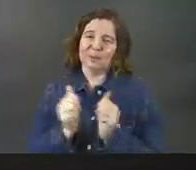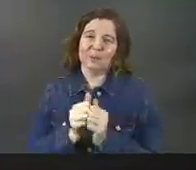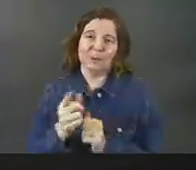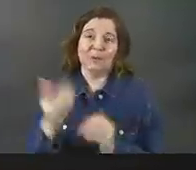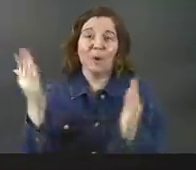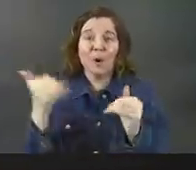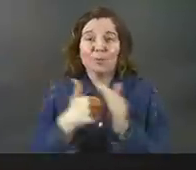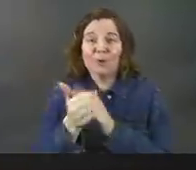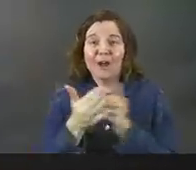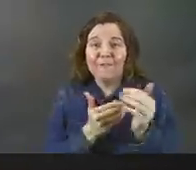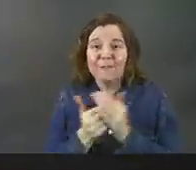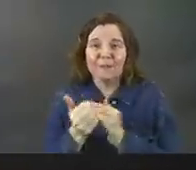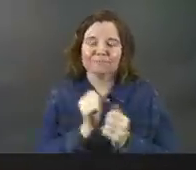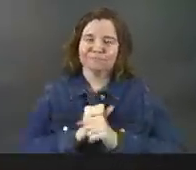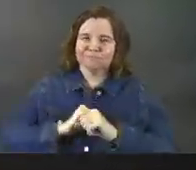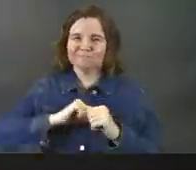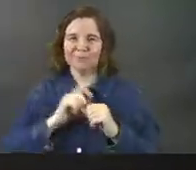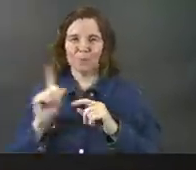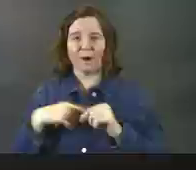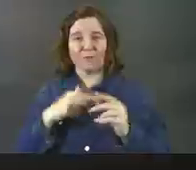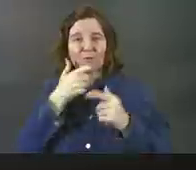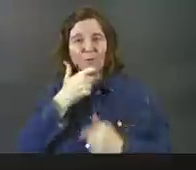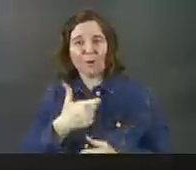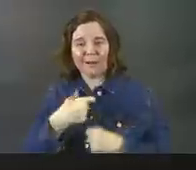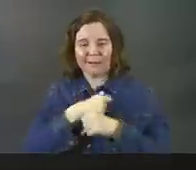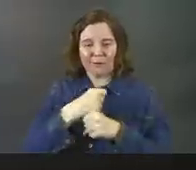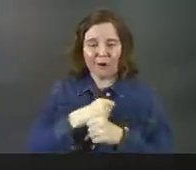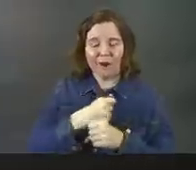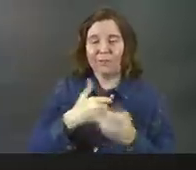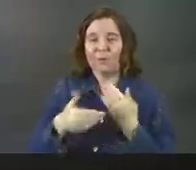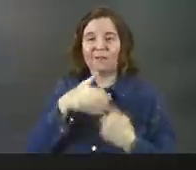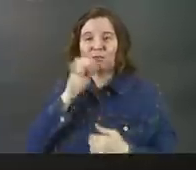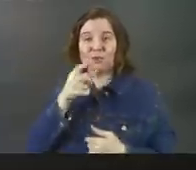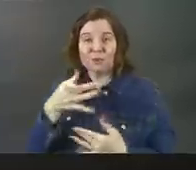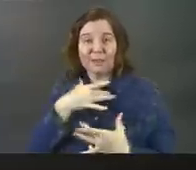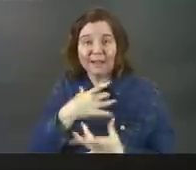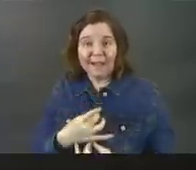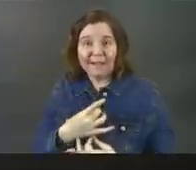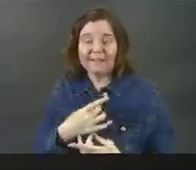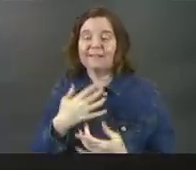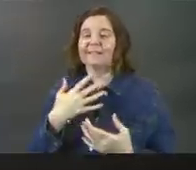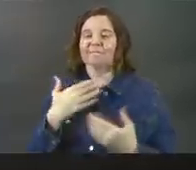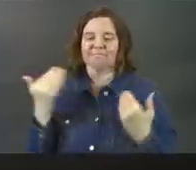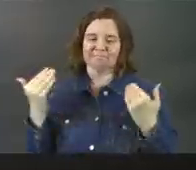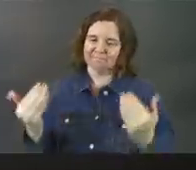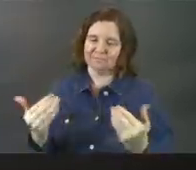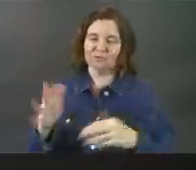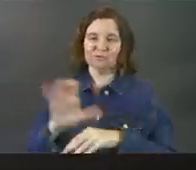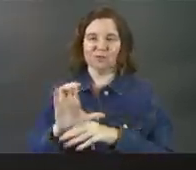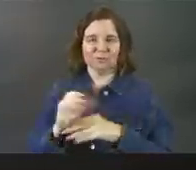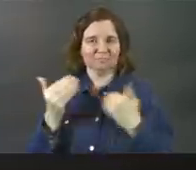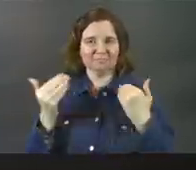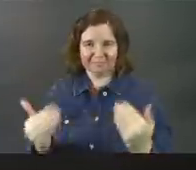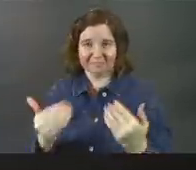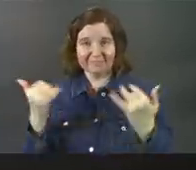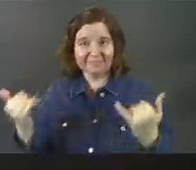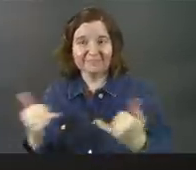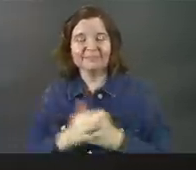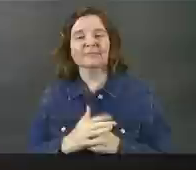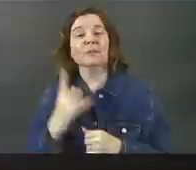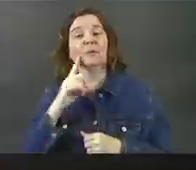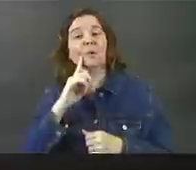with you. Hope you're comfortable wherever you're watching this. Get some coffee or whatever drink you like. And we're going to do church together right now.